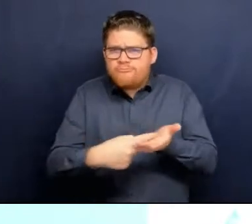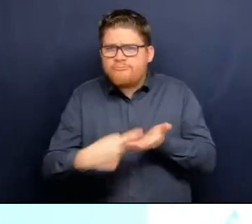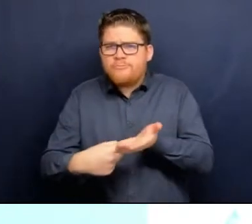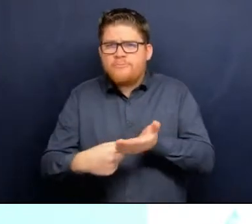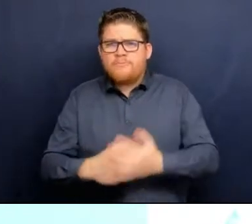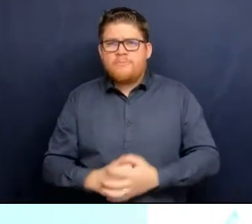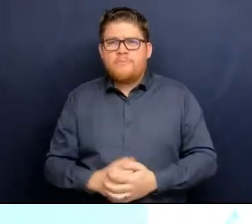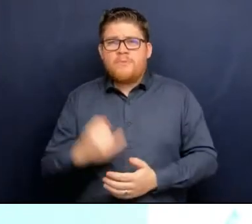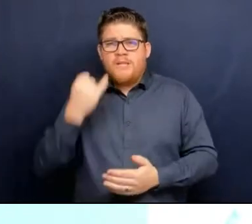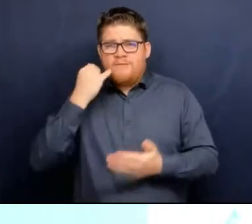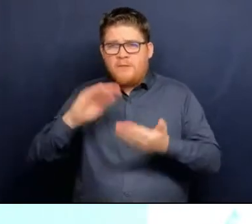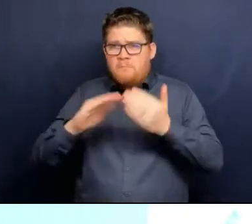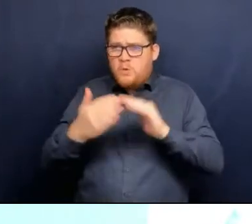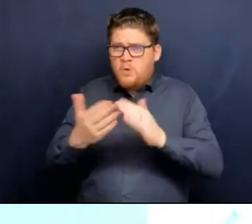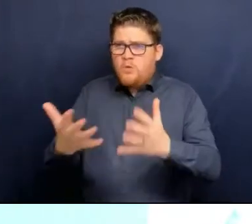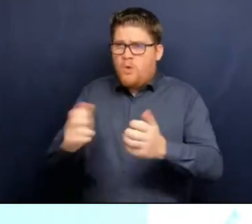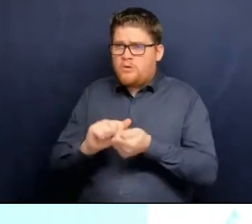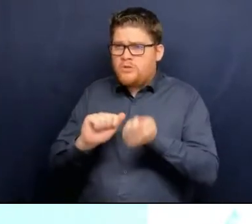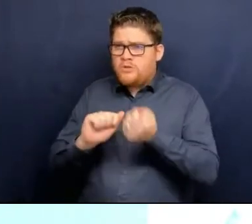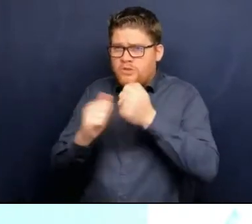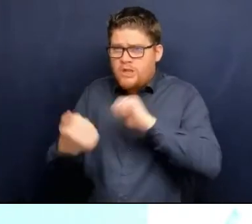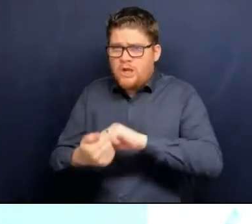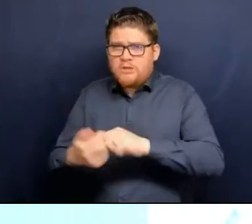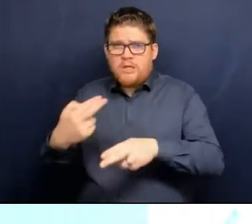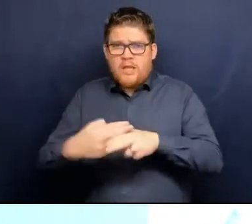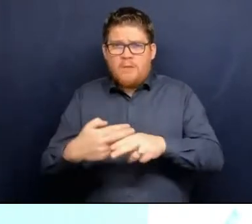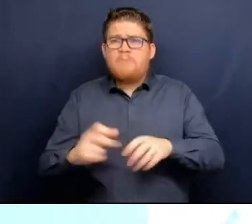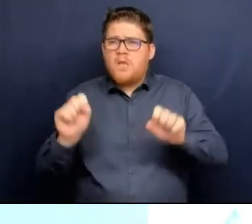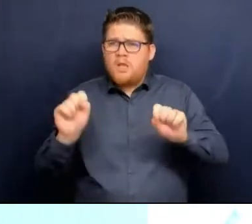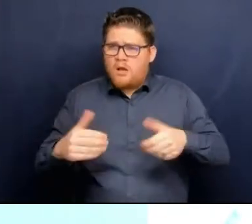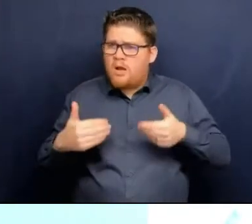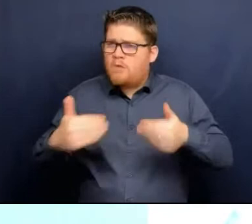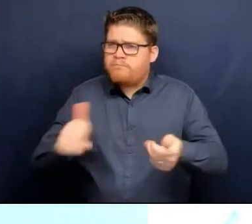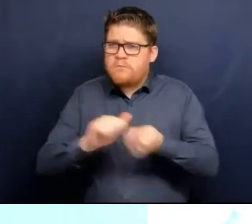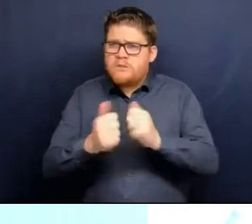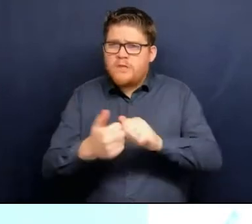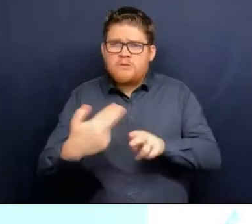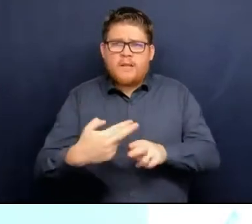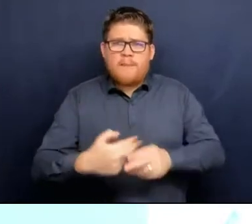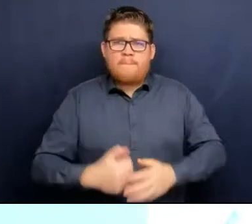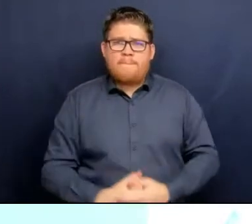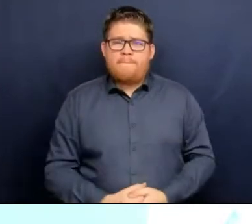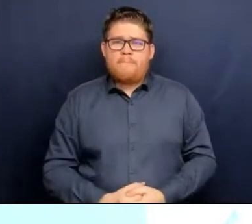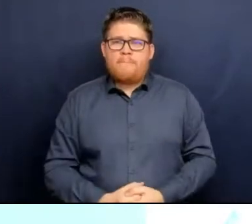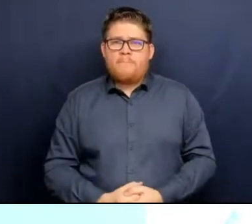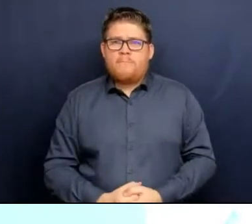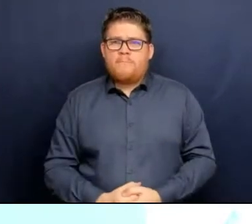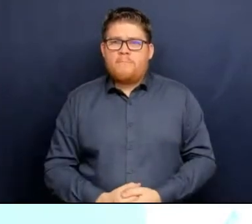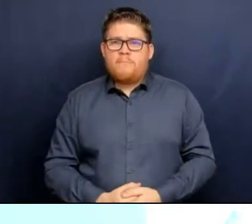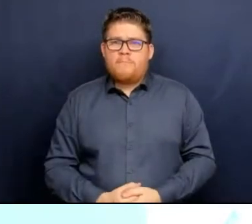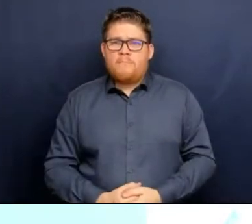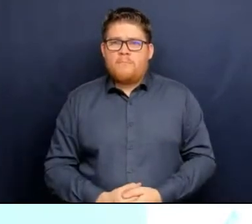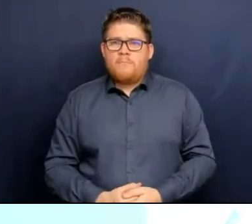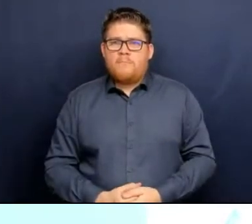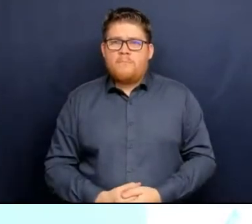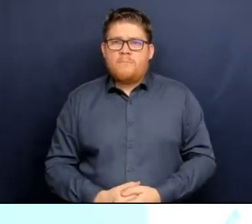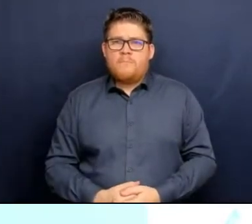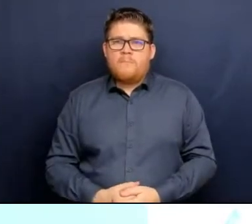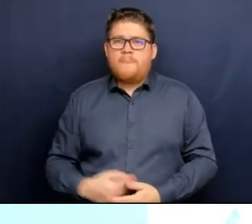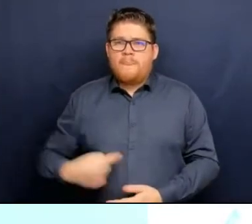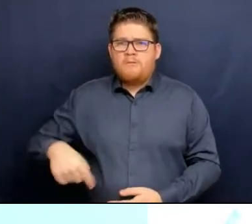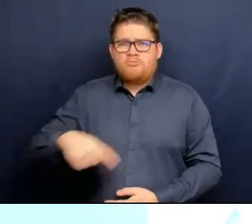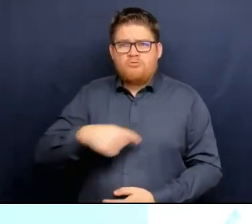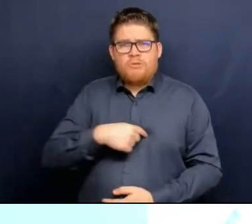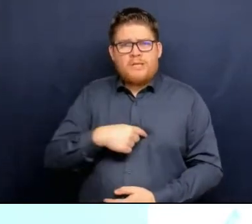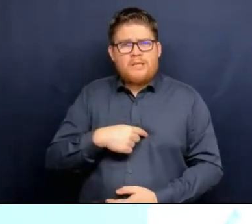that's an appropriate thing to do. And I, quite frankly, I'm finding as we engage, Cabinet has to approve these name changes. It's part of